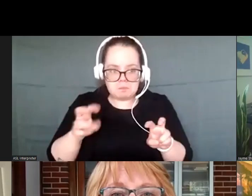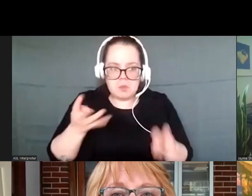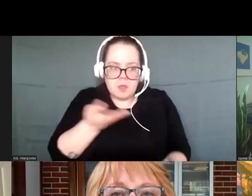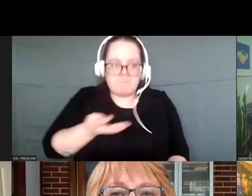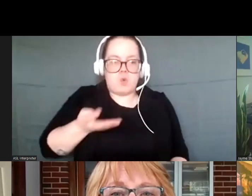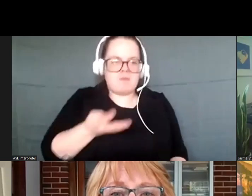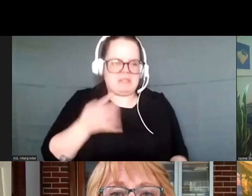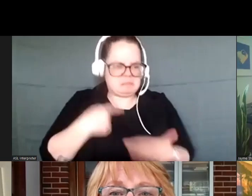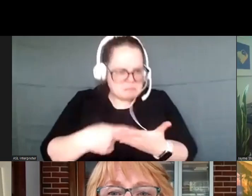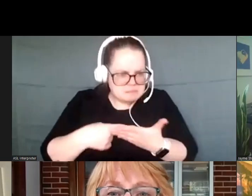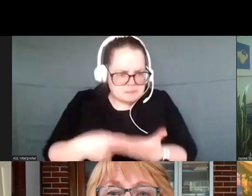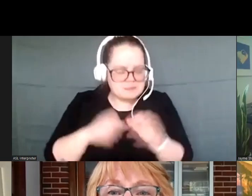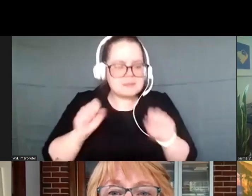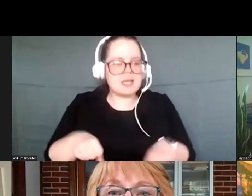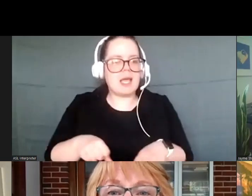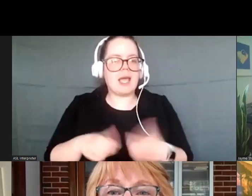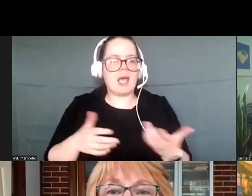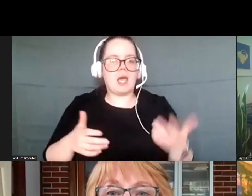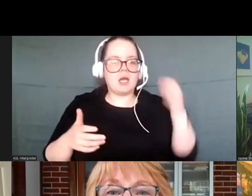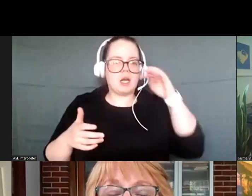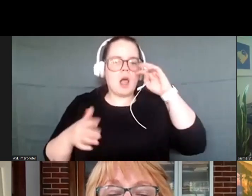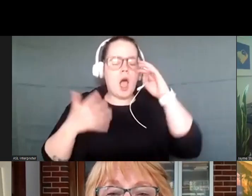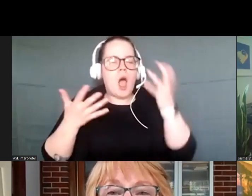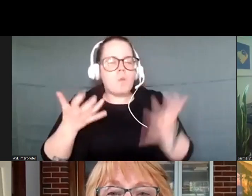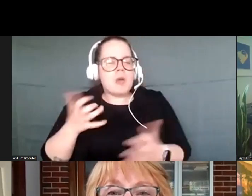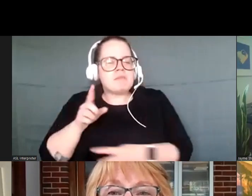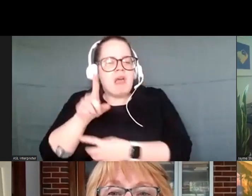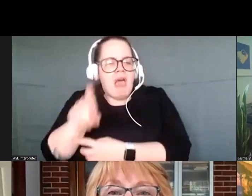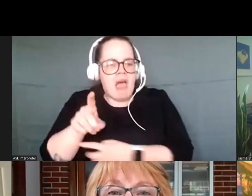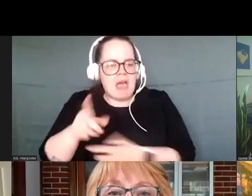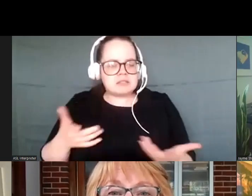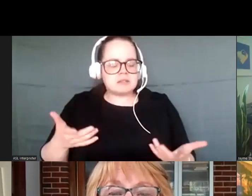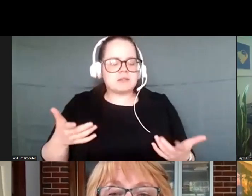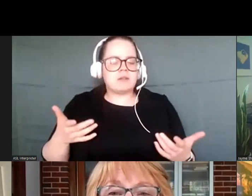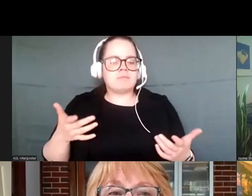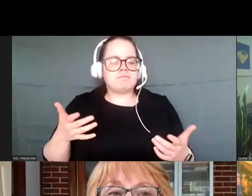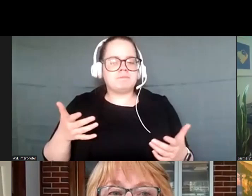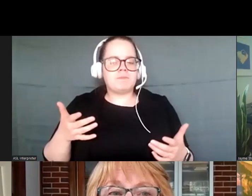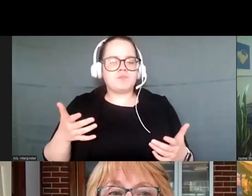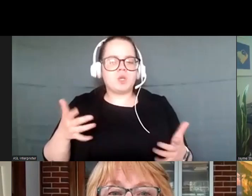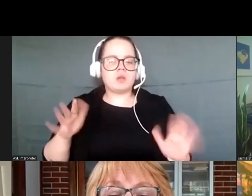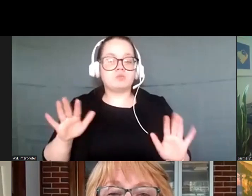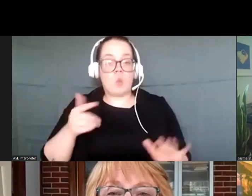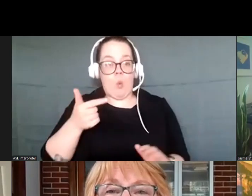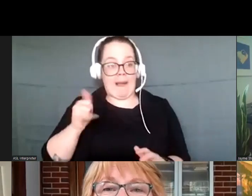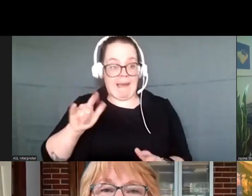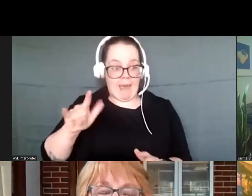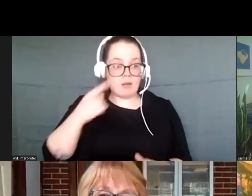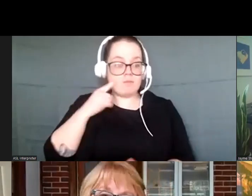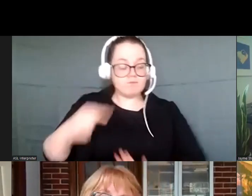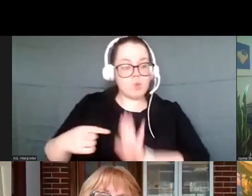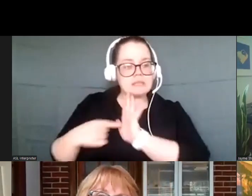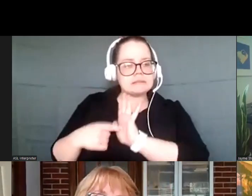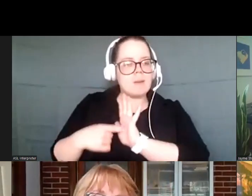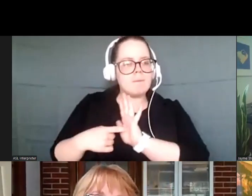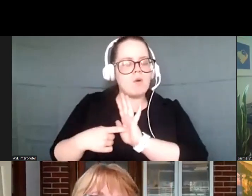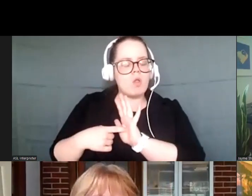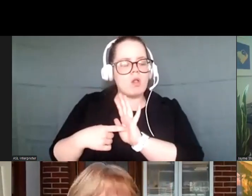moment. And just, I wanted to ask, so Gail, for example, like